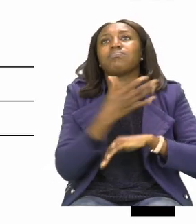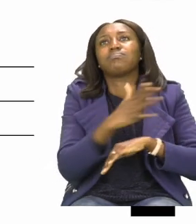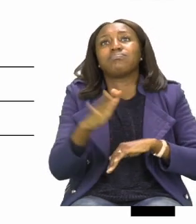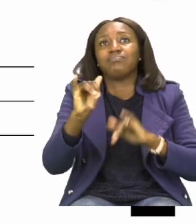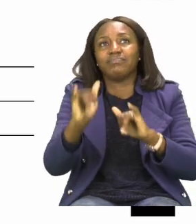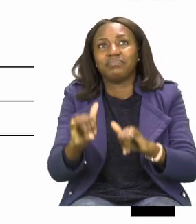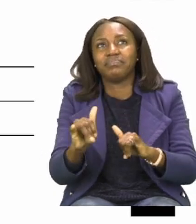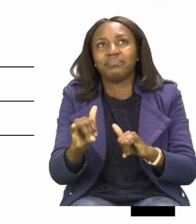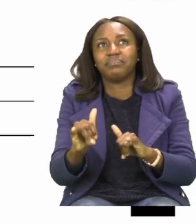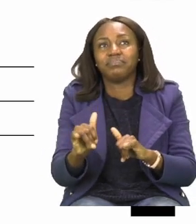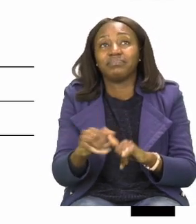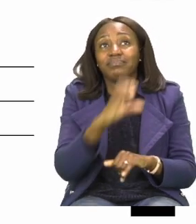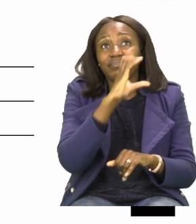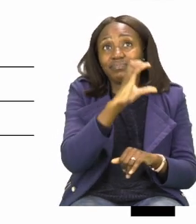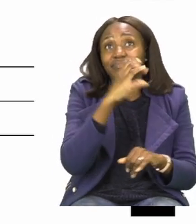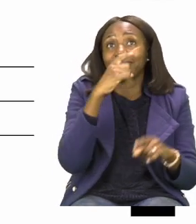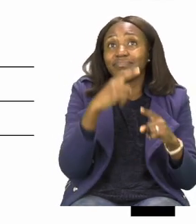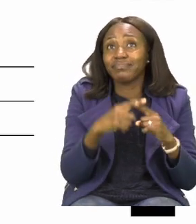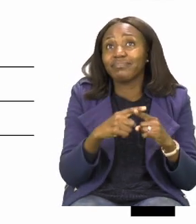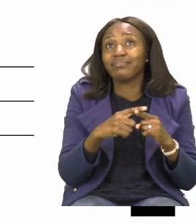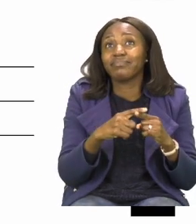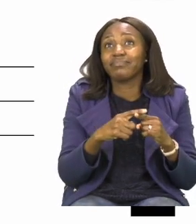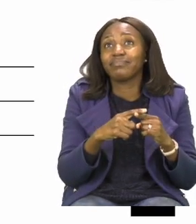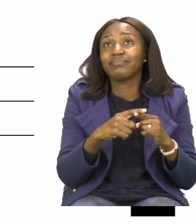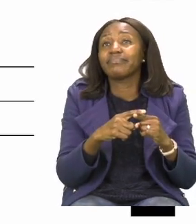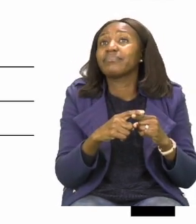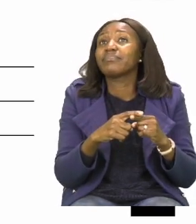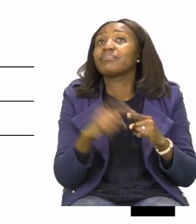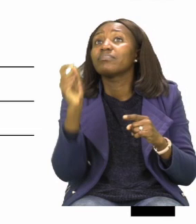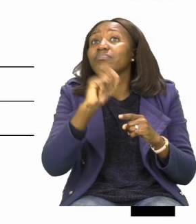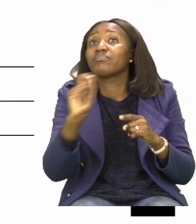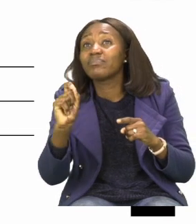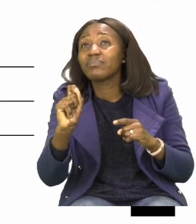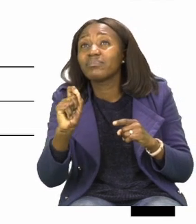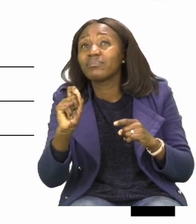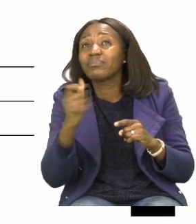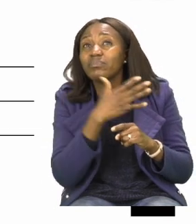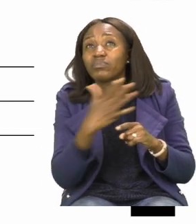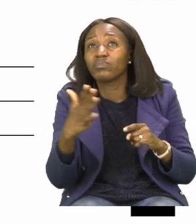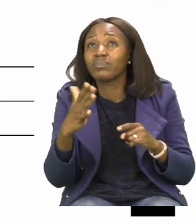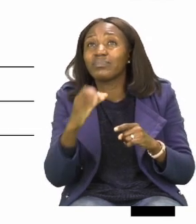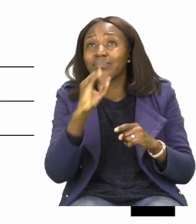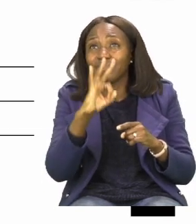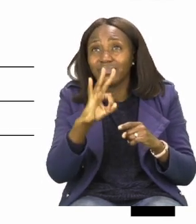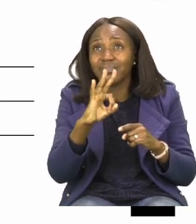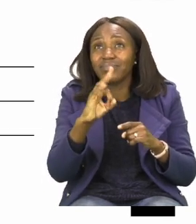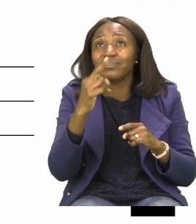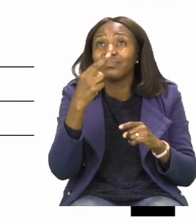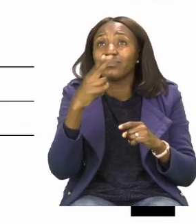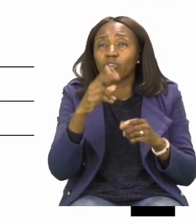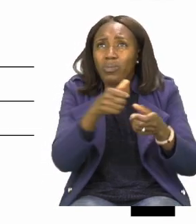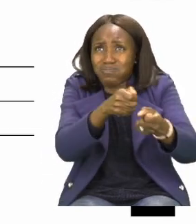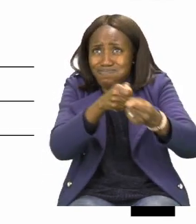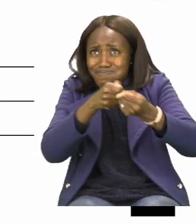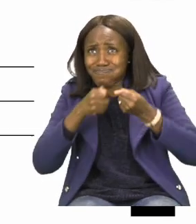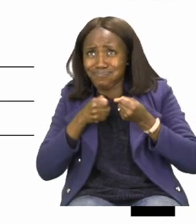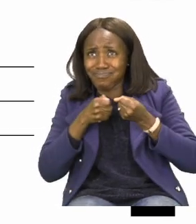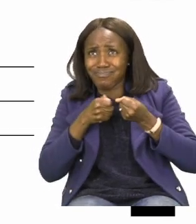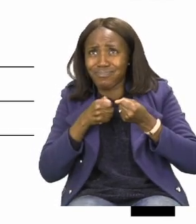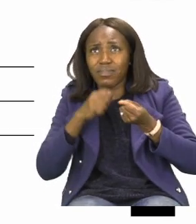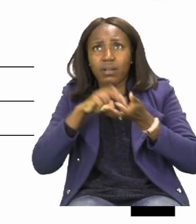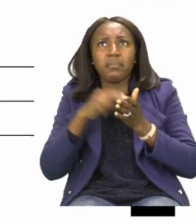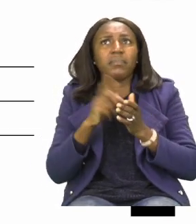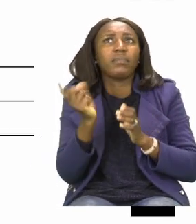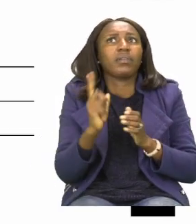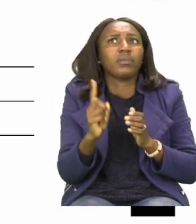Number 1C says, write down the word that means the opposite